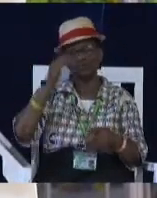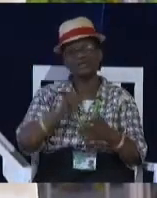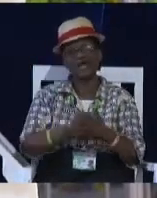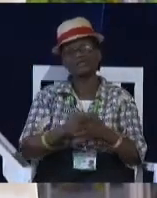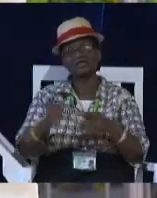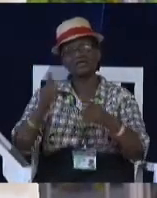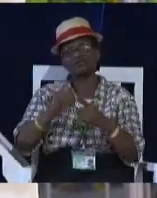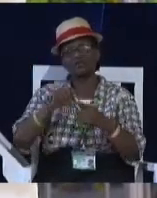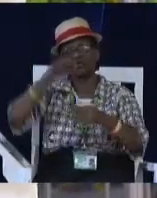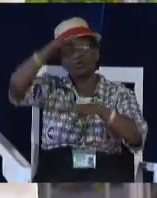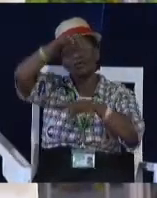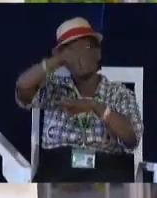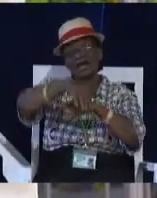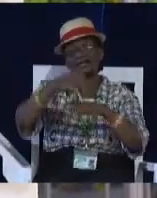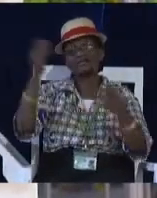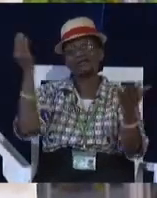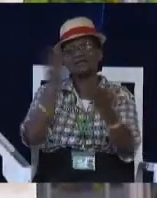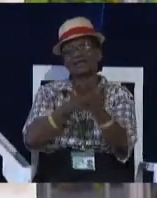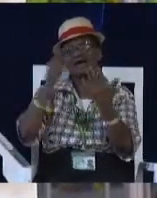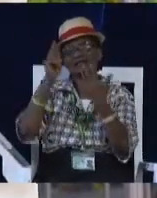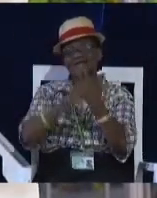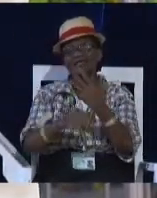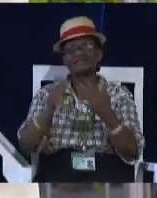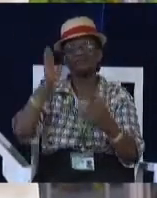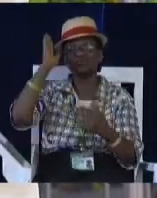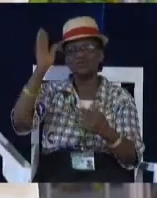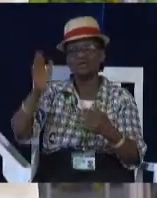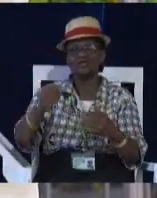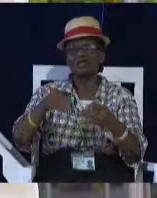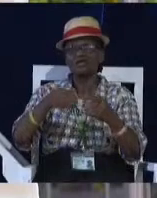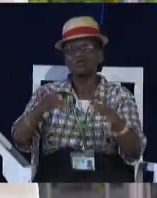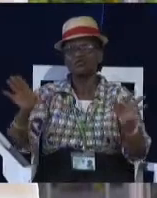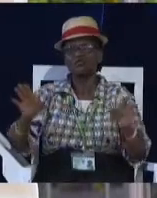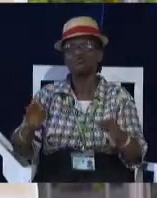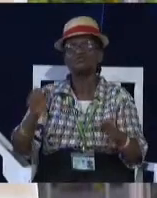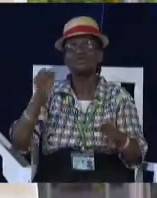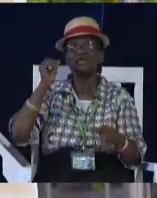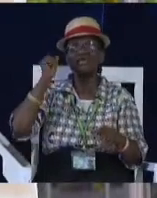darkness is going to lose its hold on your children.